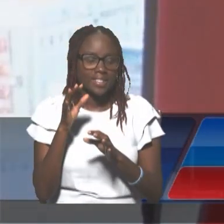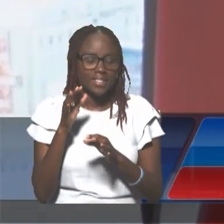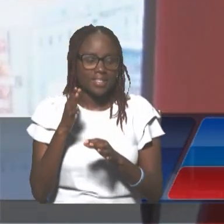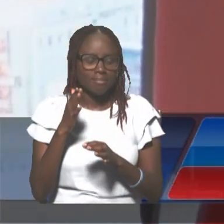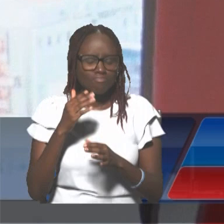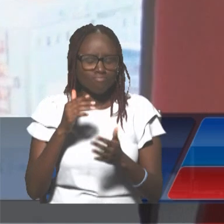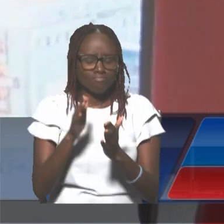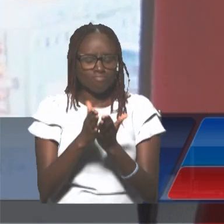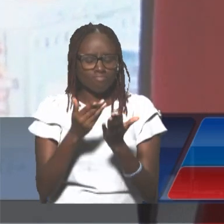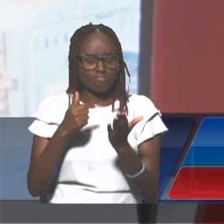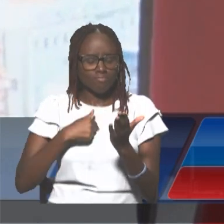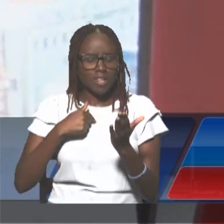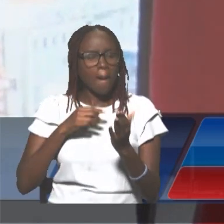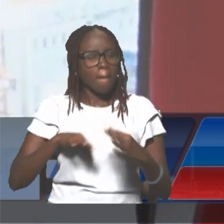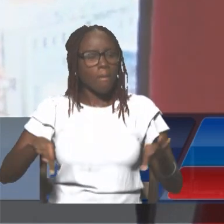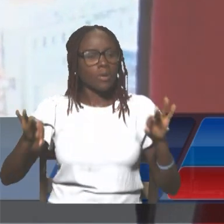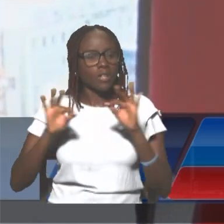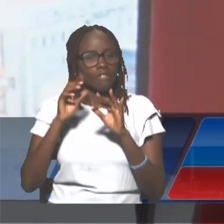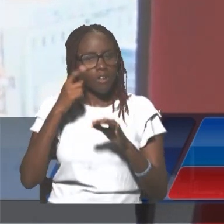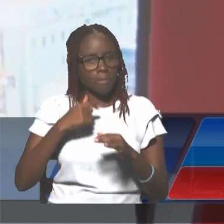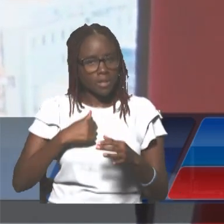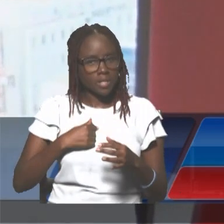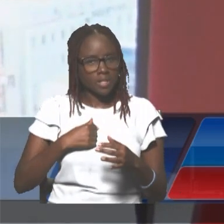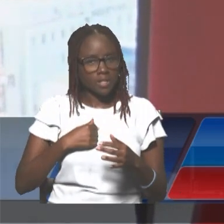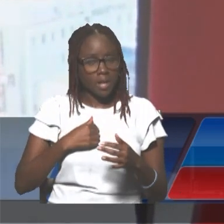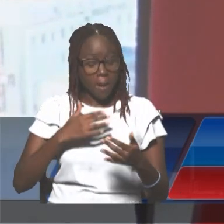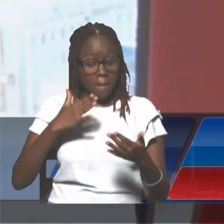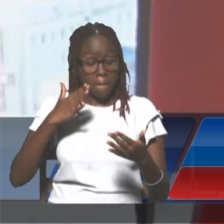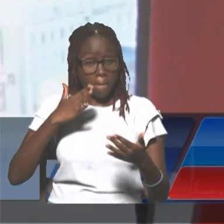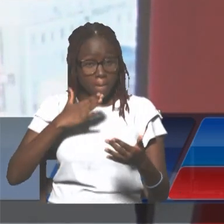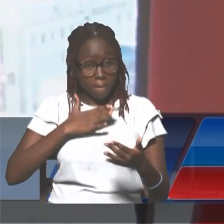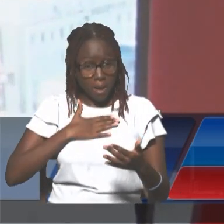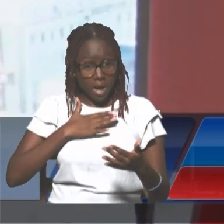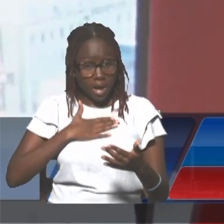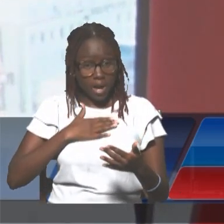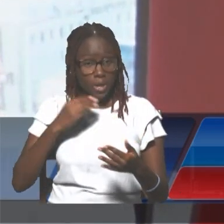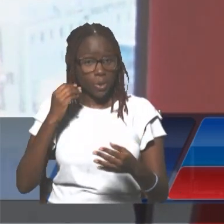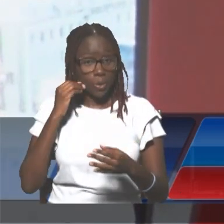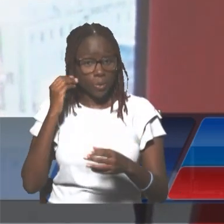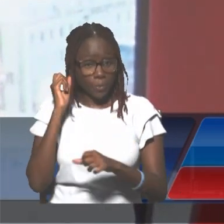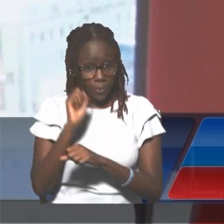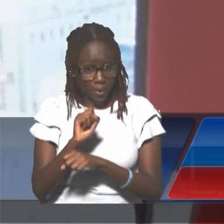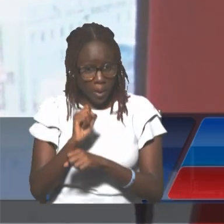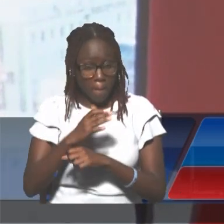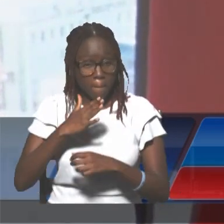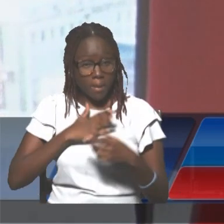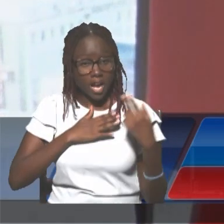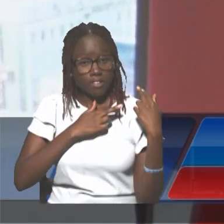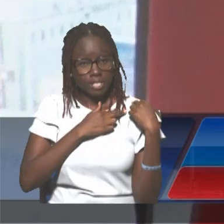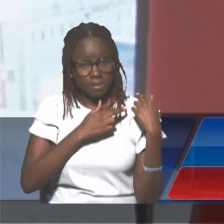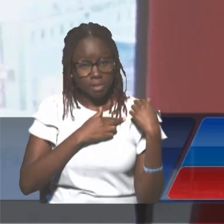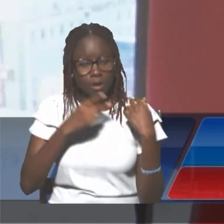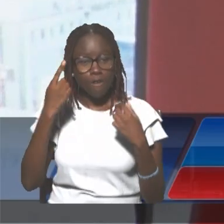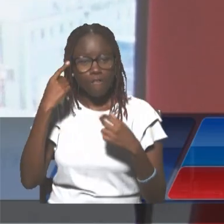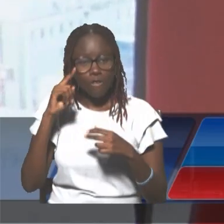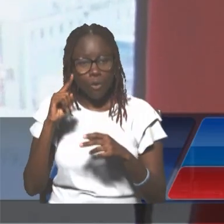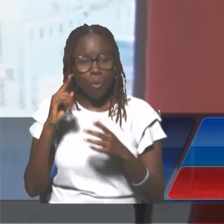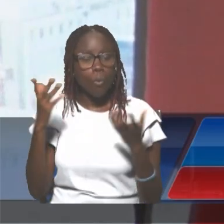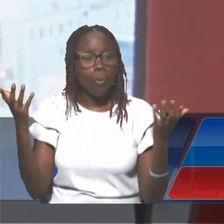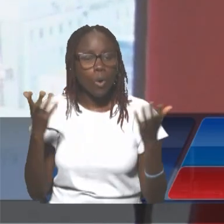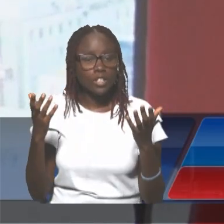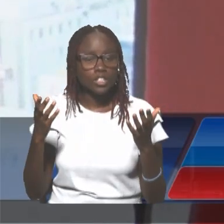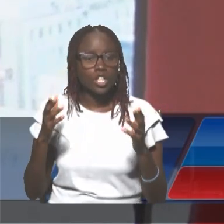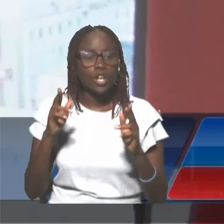This reading allows me to take stock of my assignment regarding human capital development, climate change